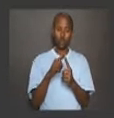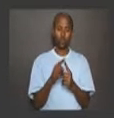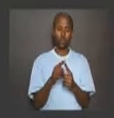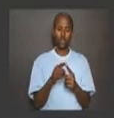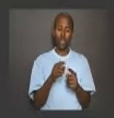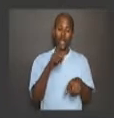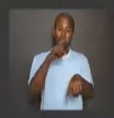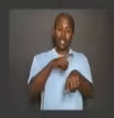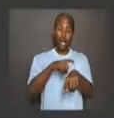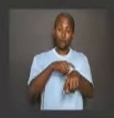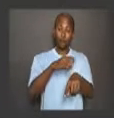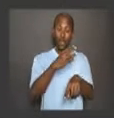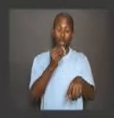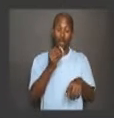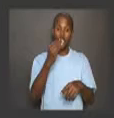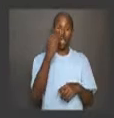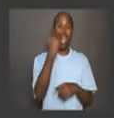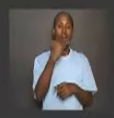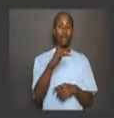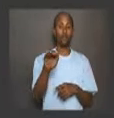as time and a half.